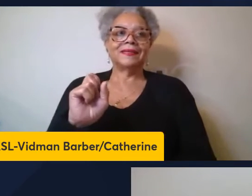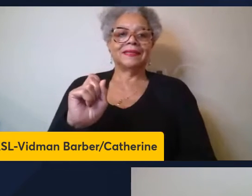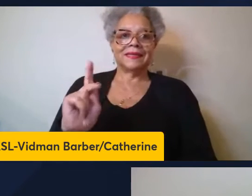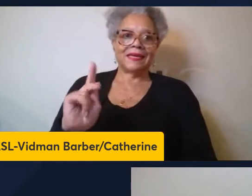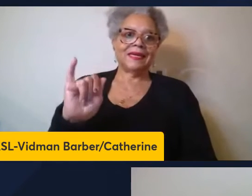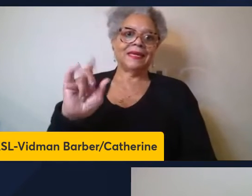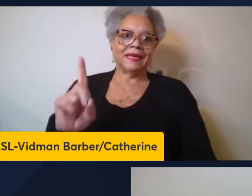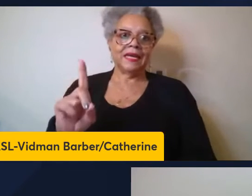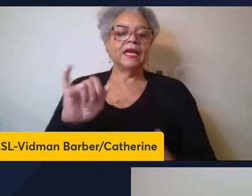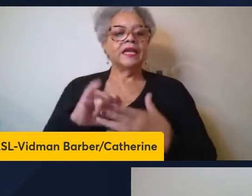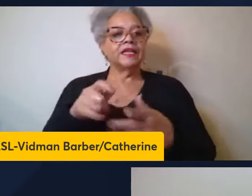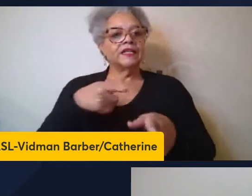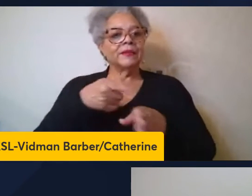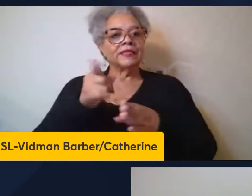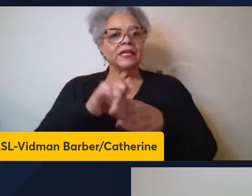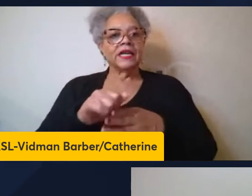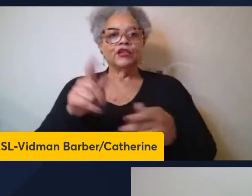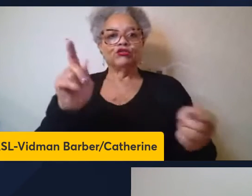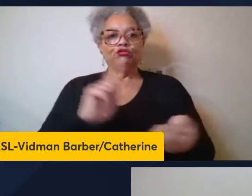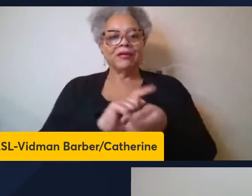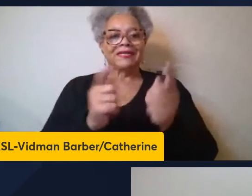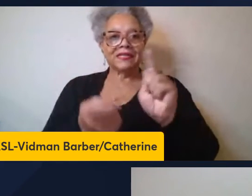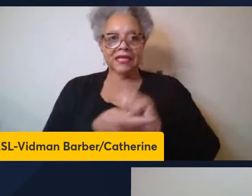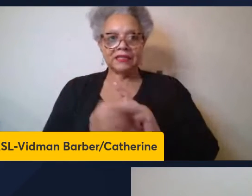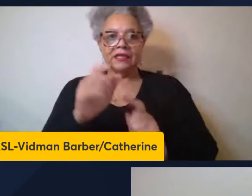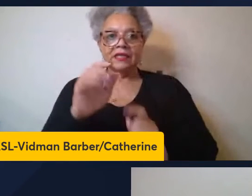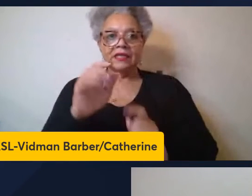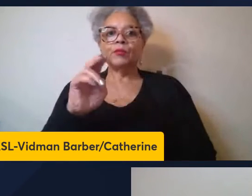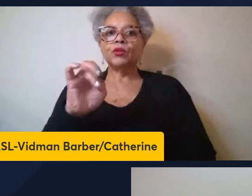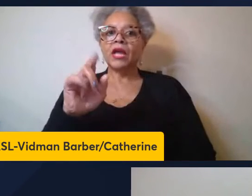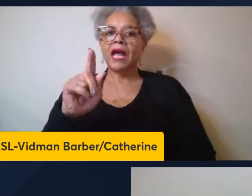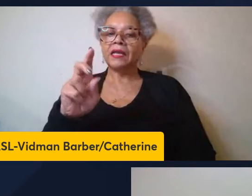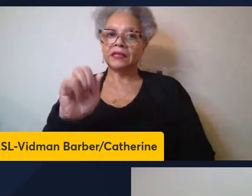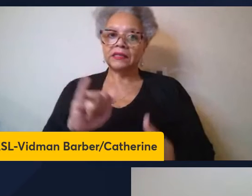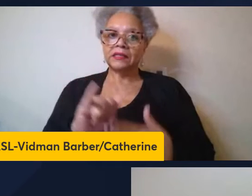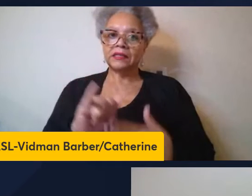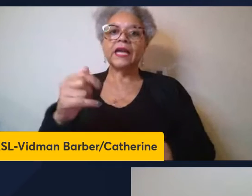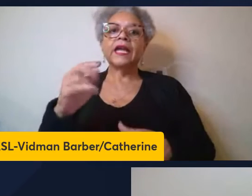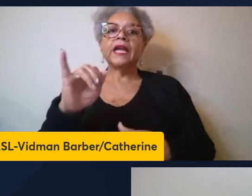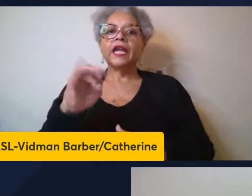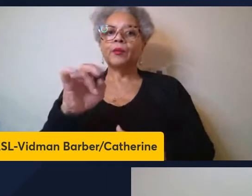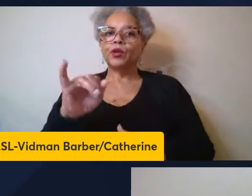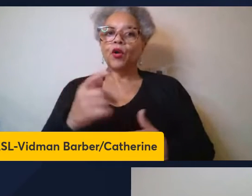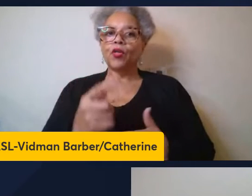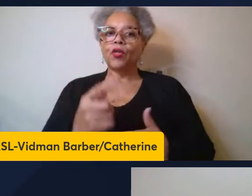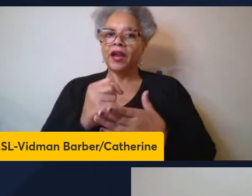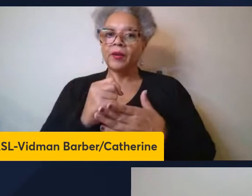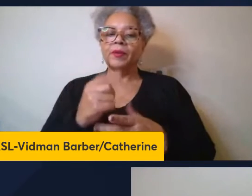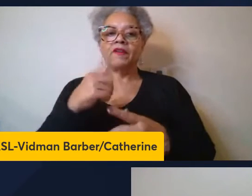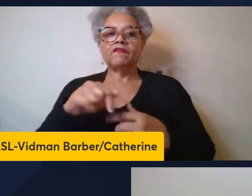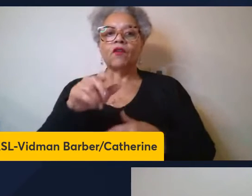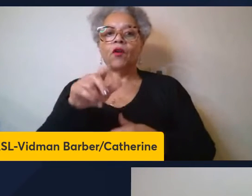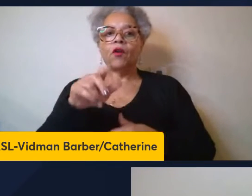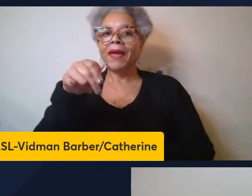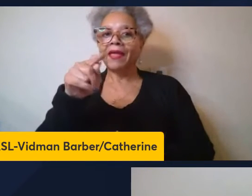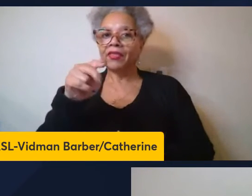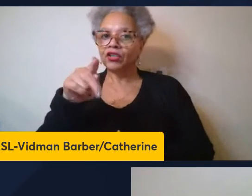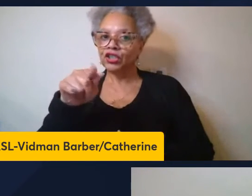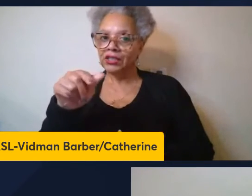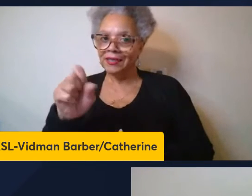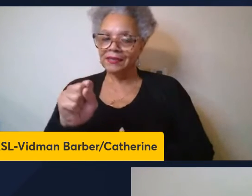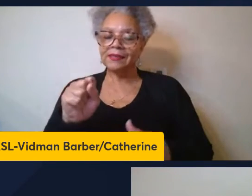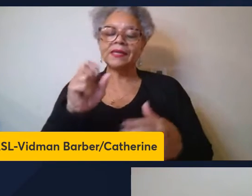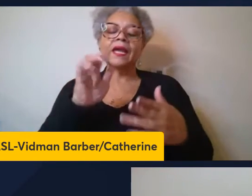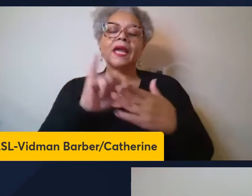specializes in translational immunology, immunosurveillance, vaccine, and immunotherapeutic designs for pathogens, and one health approach to